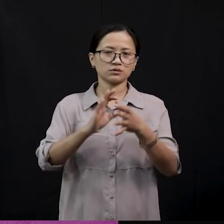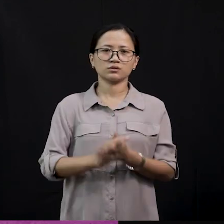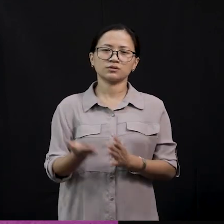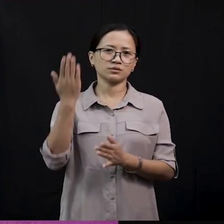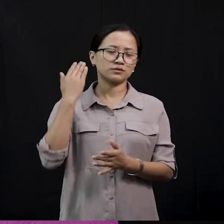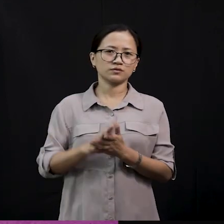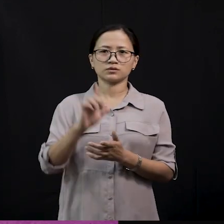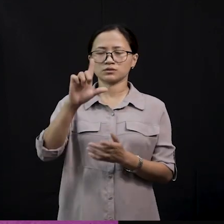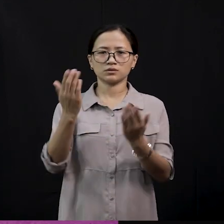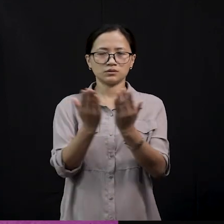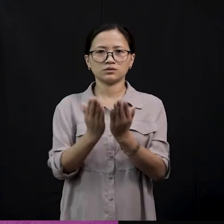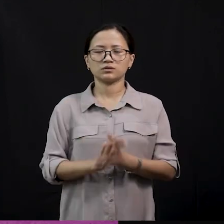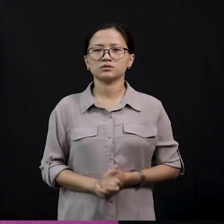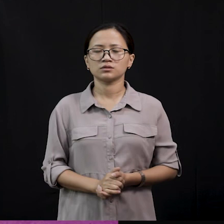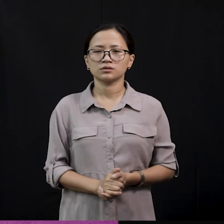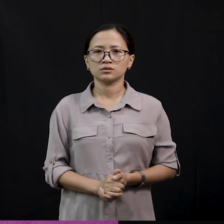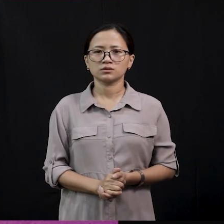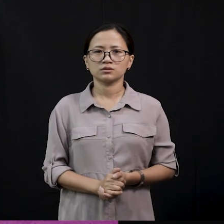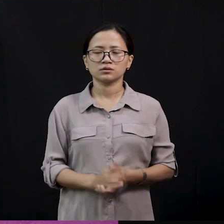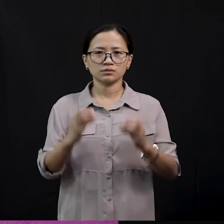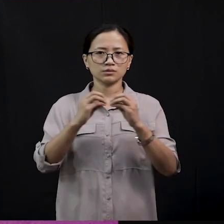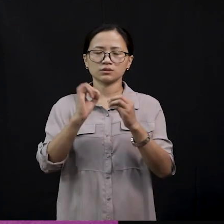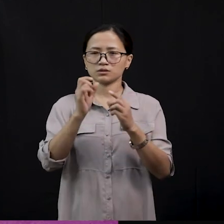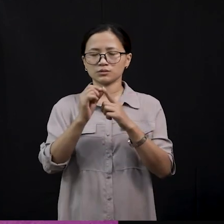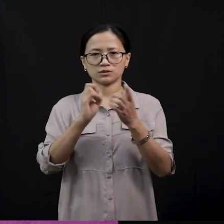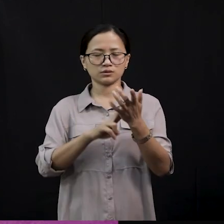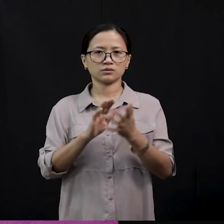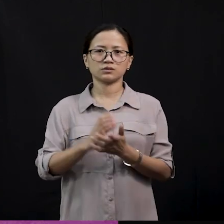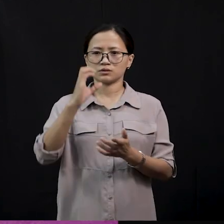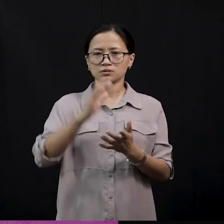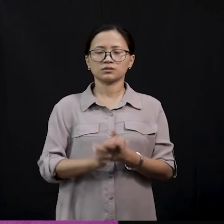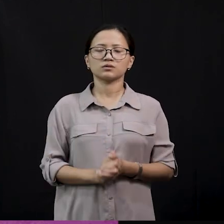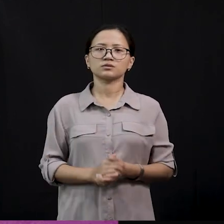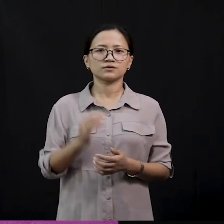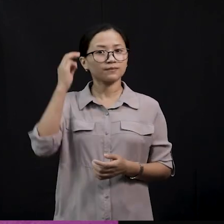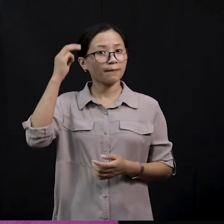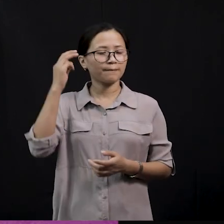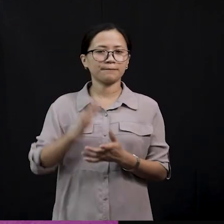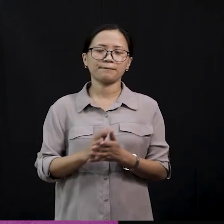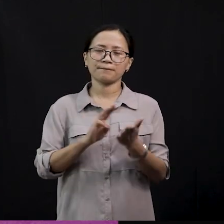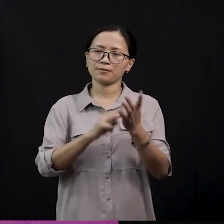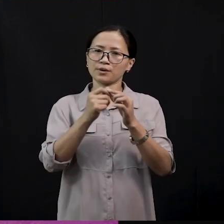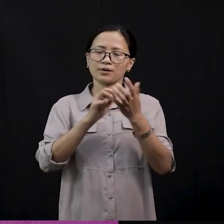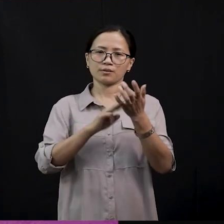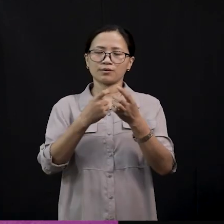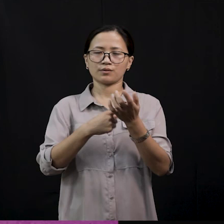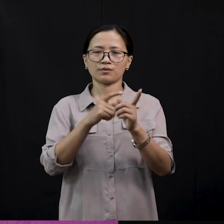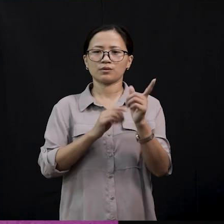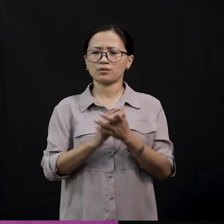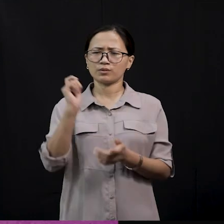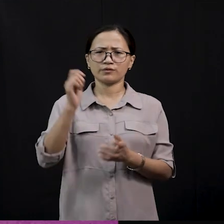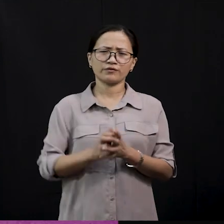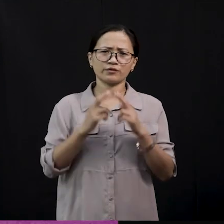with the previous lesson, that is, with the lesson Bipin Babu Chowdhury's Lapse of Memory. You remember, Bipin Babu was working